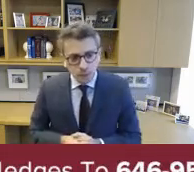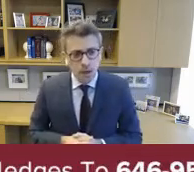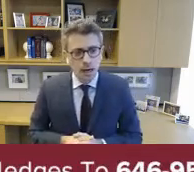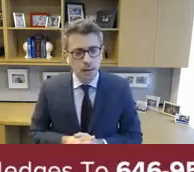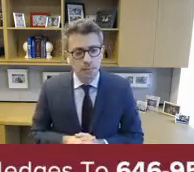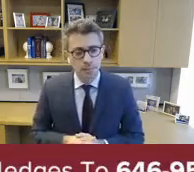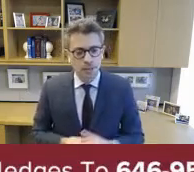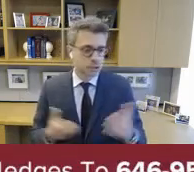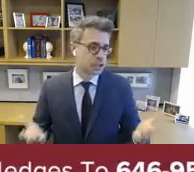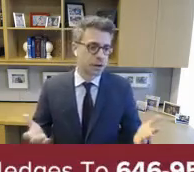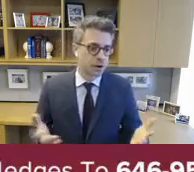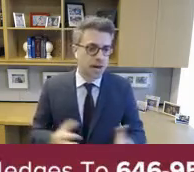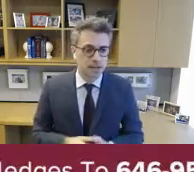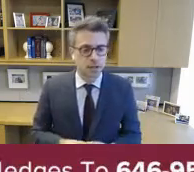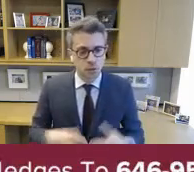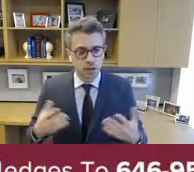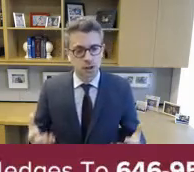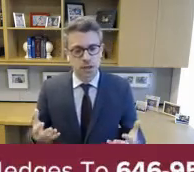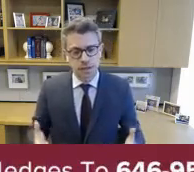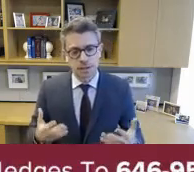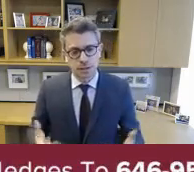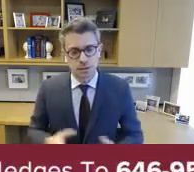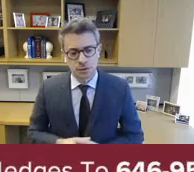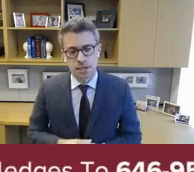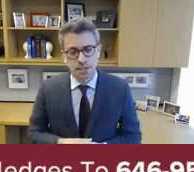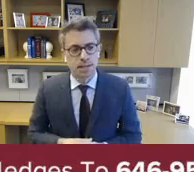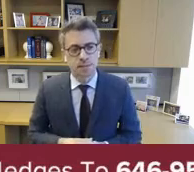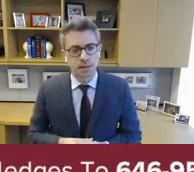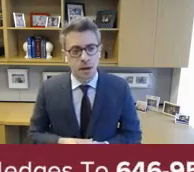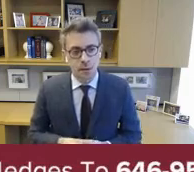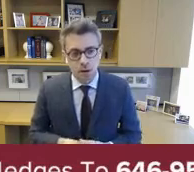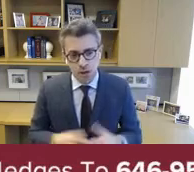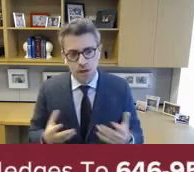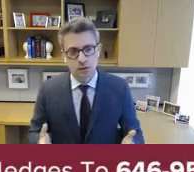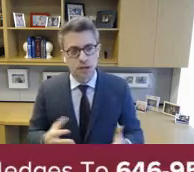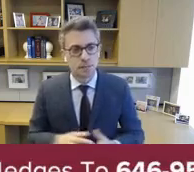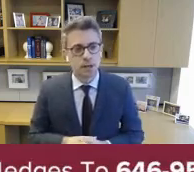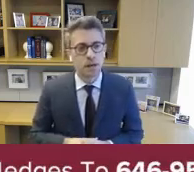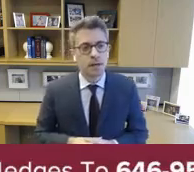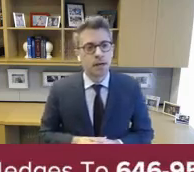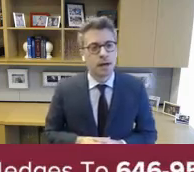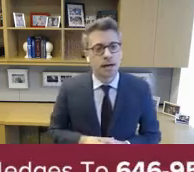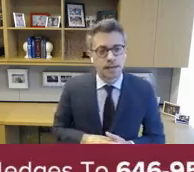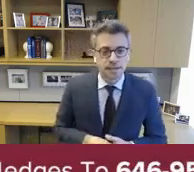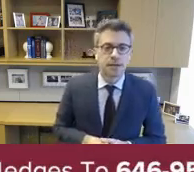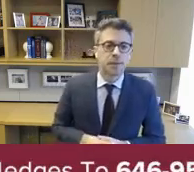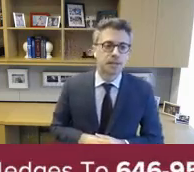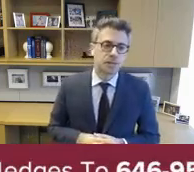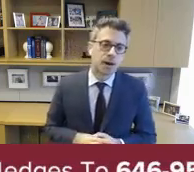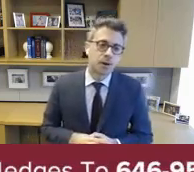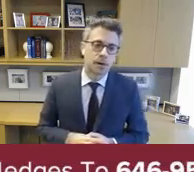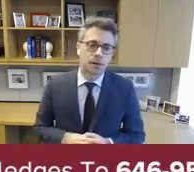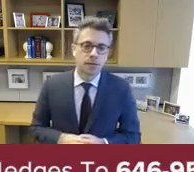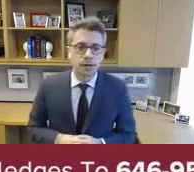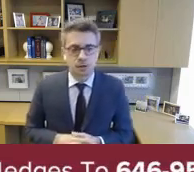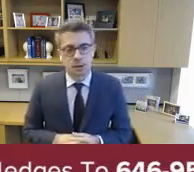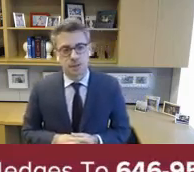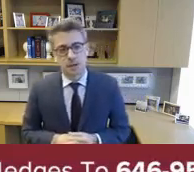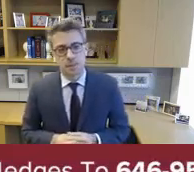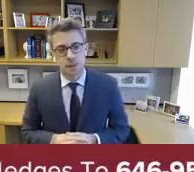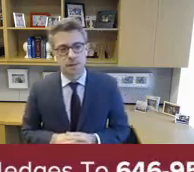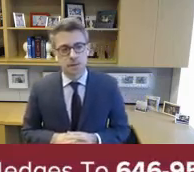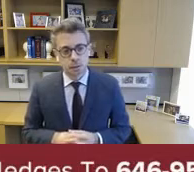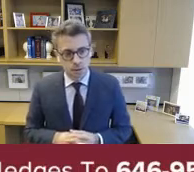And let's just share your message, which is certainly a sentiment that we all share. Jamie, I continue to be inspired by your